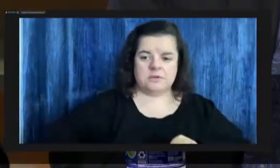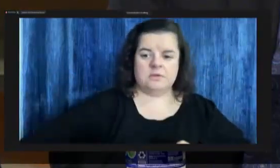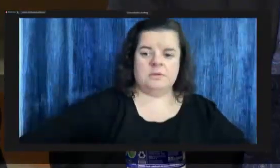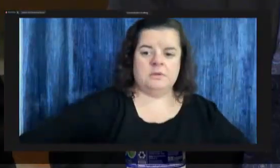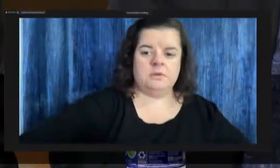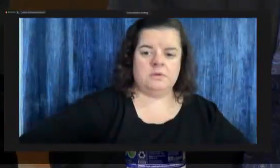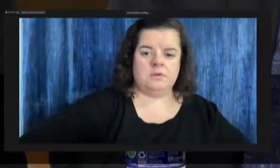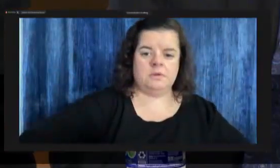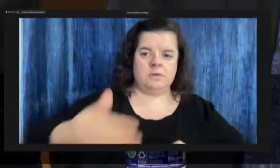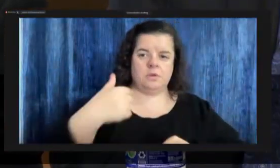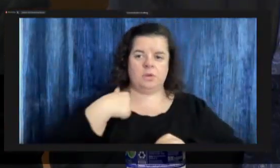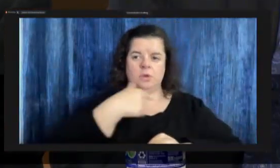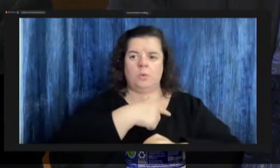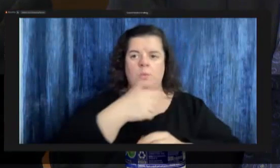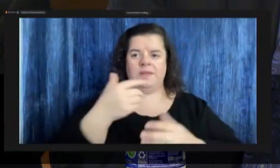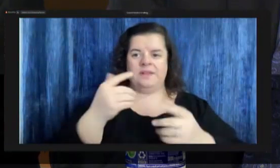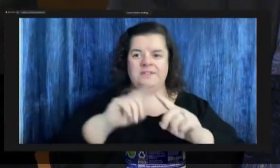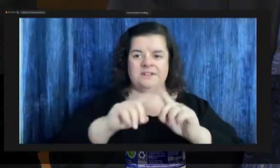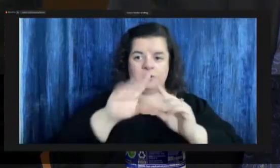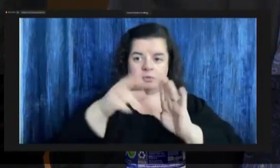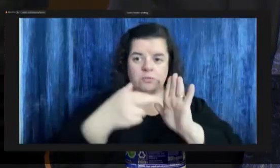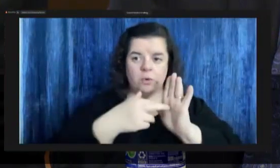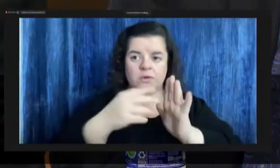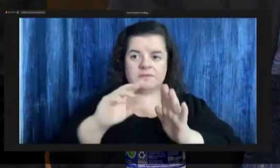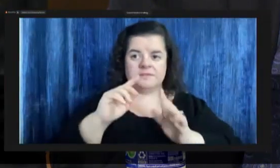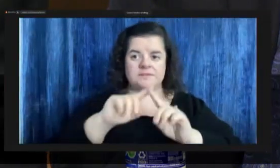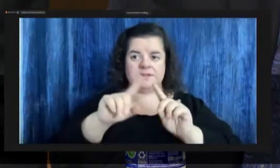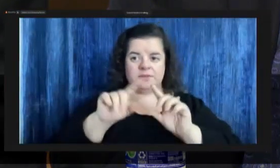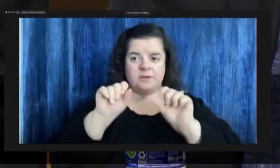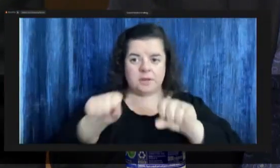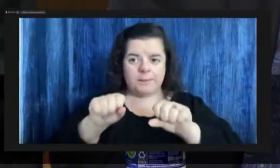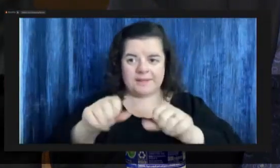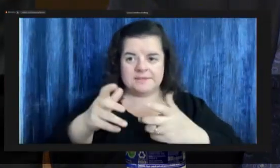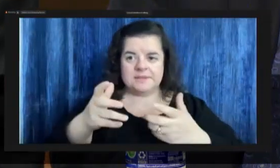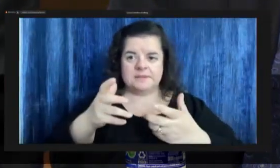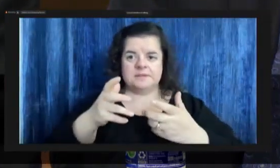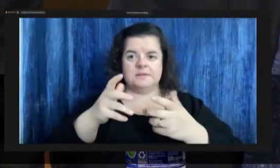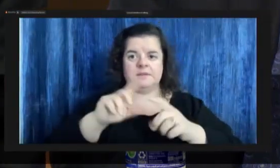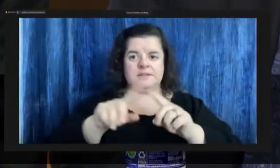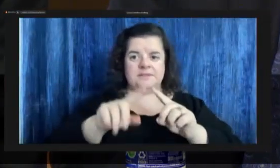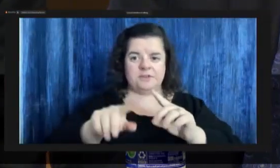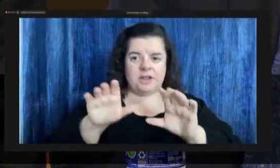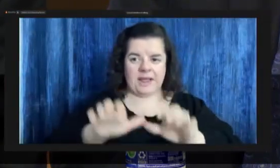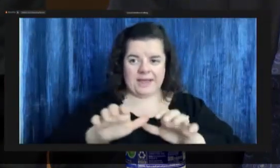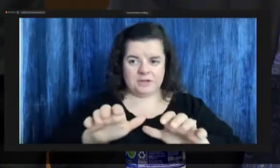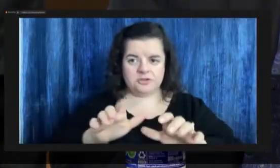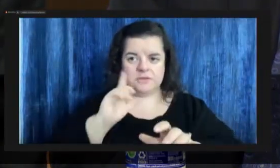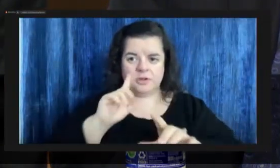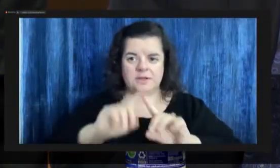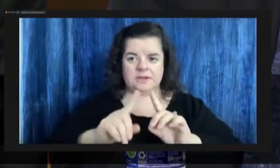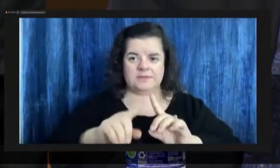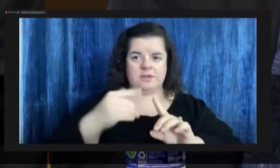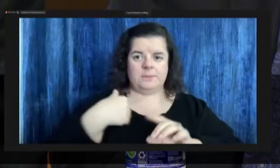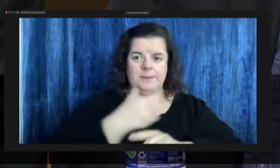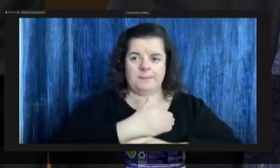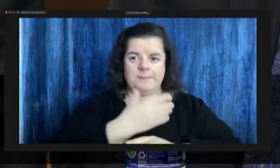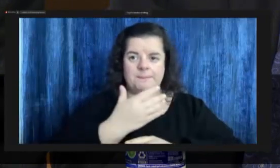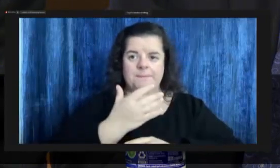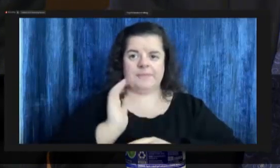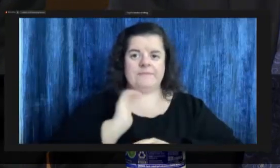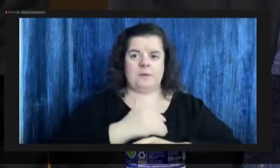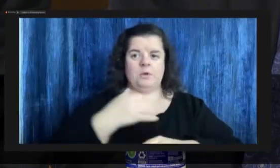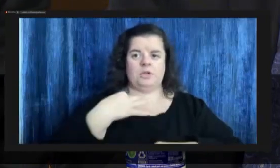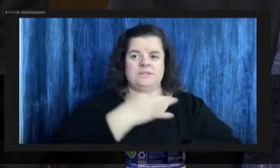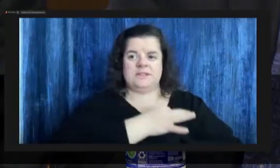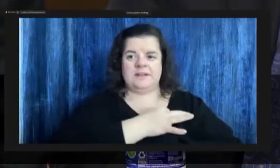we assign different roles, different capacities, different actions to different members of our staff,